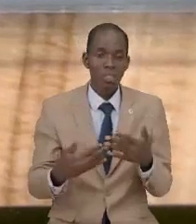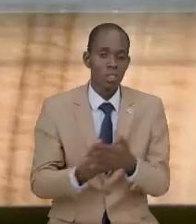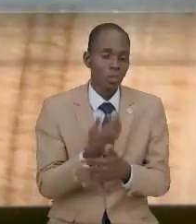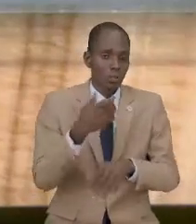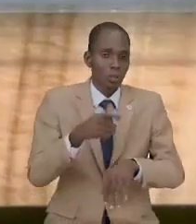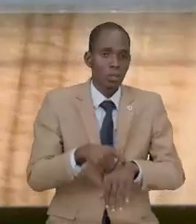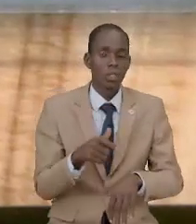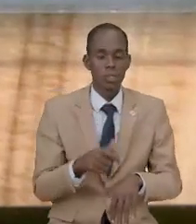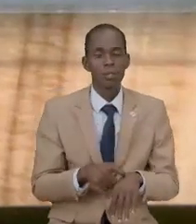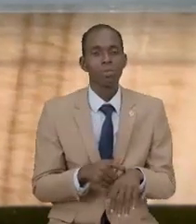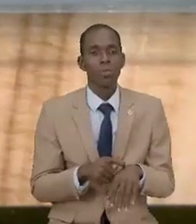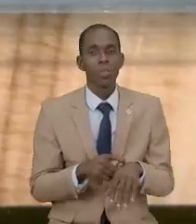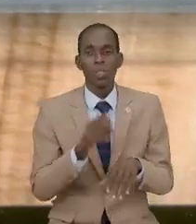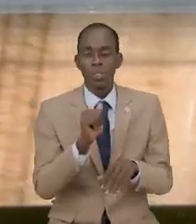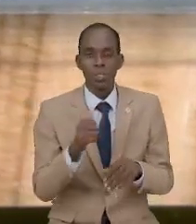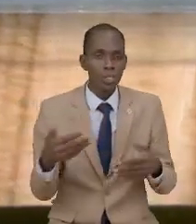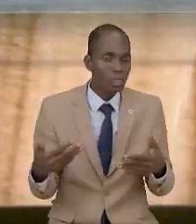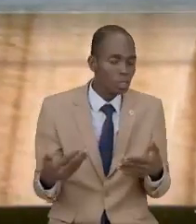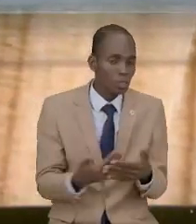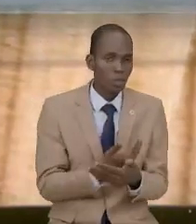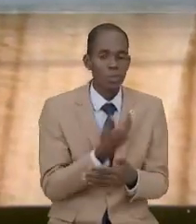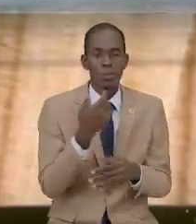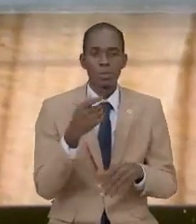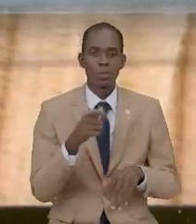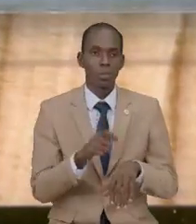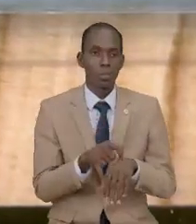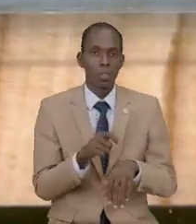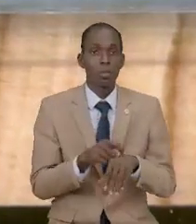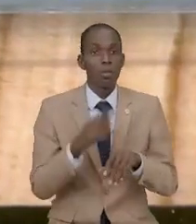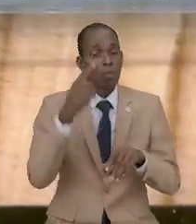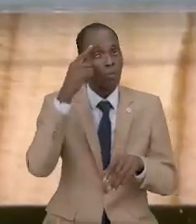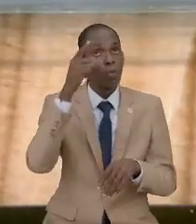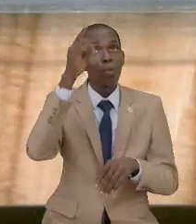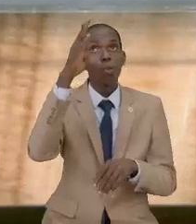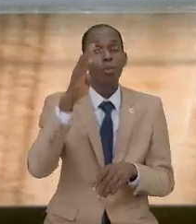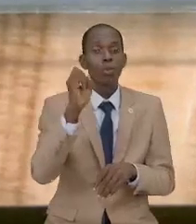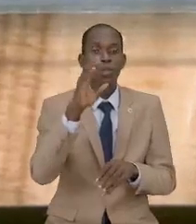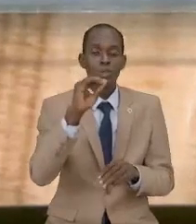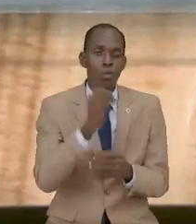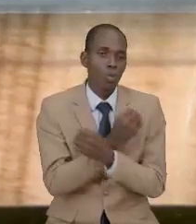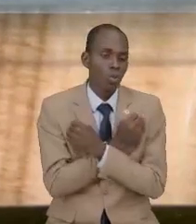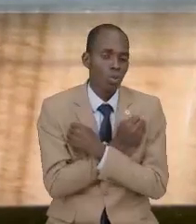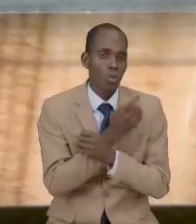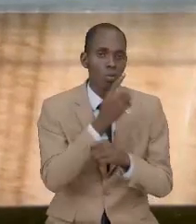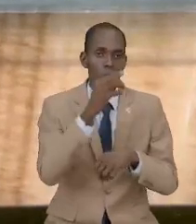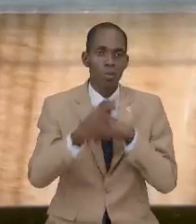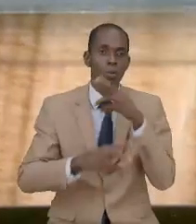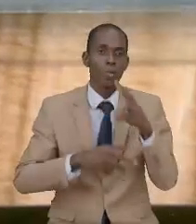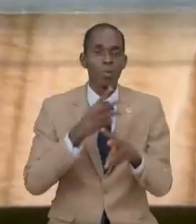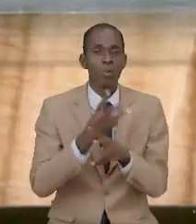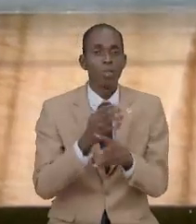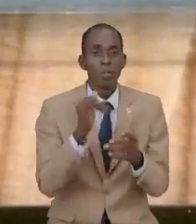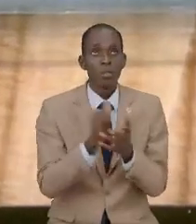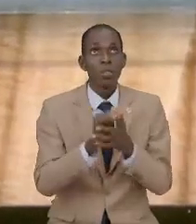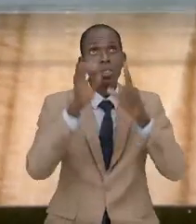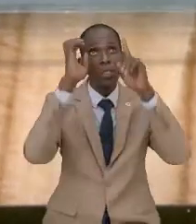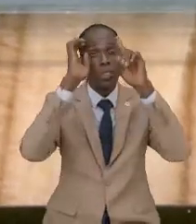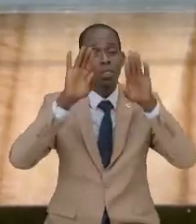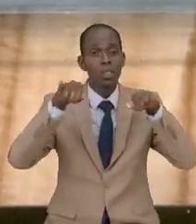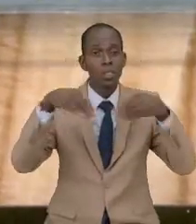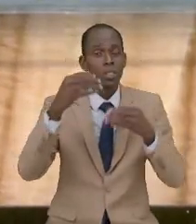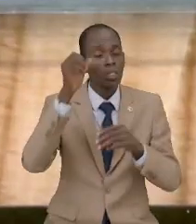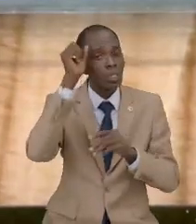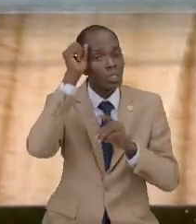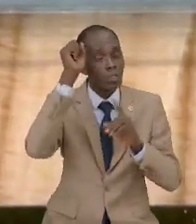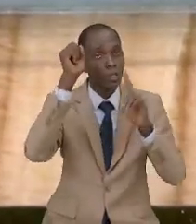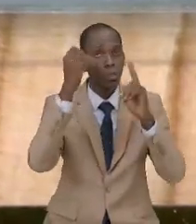new period, a new dispensation, for God so loved the world that he gave his only